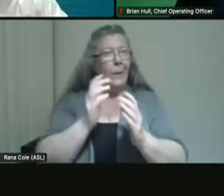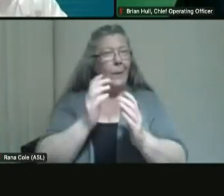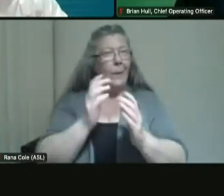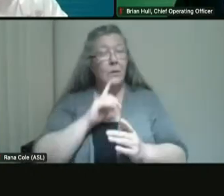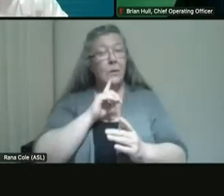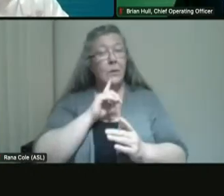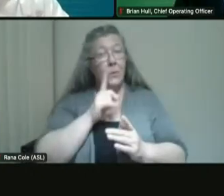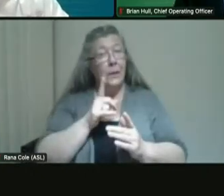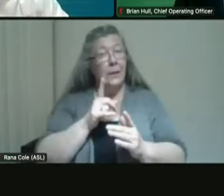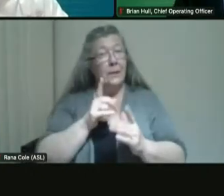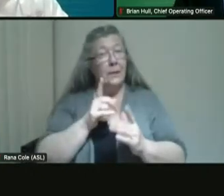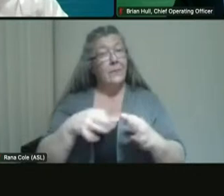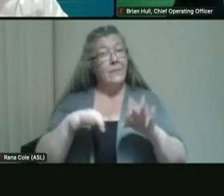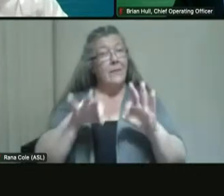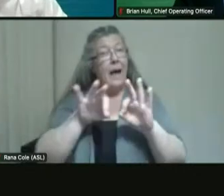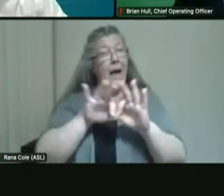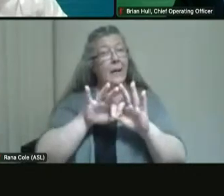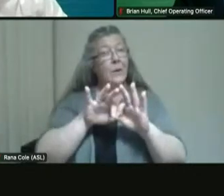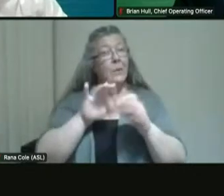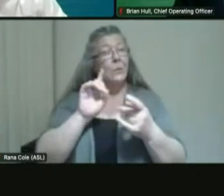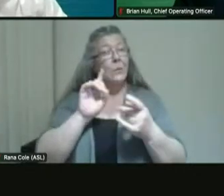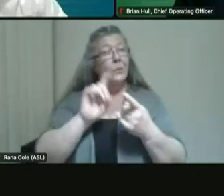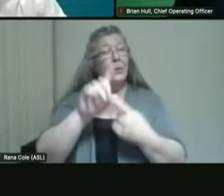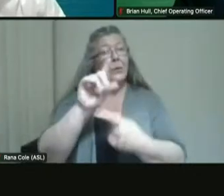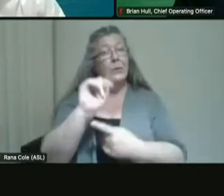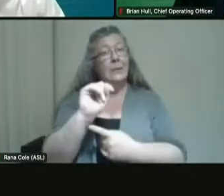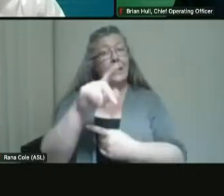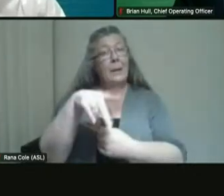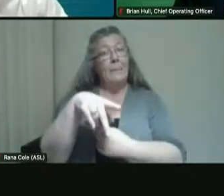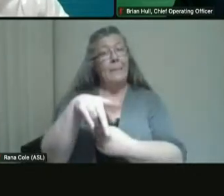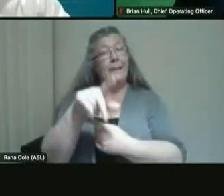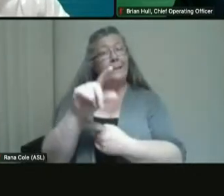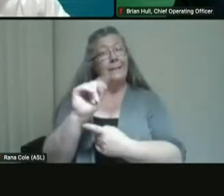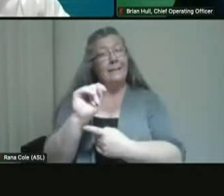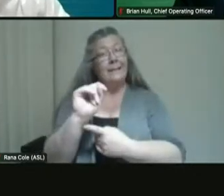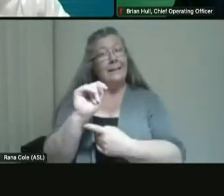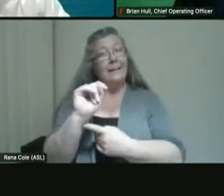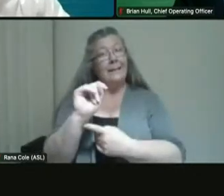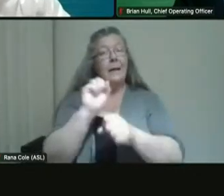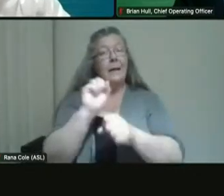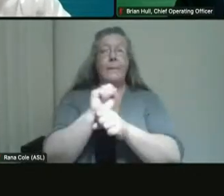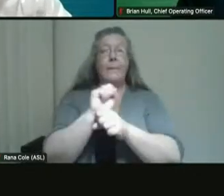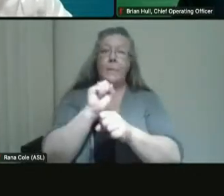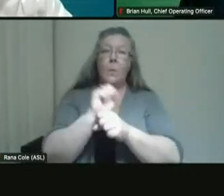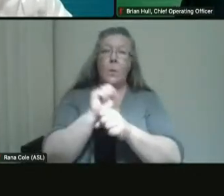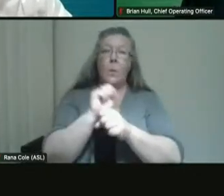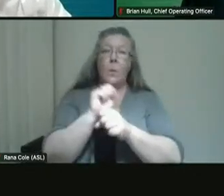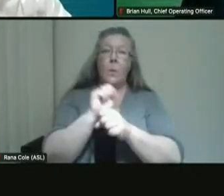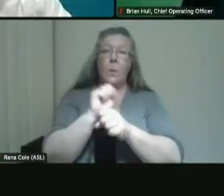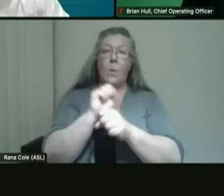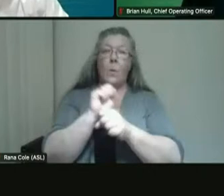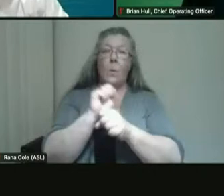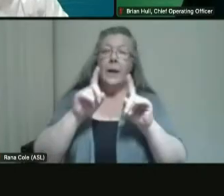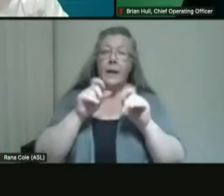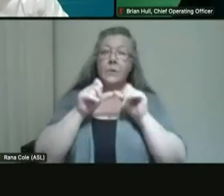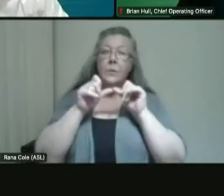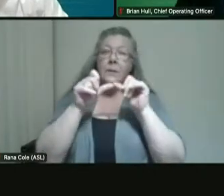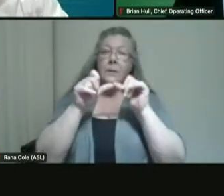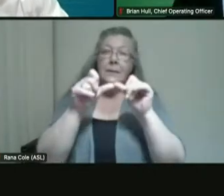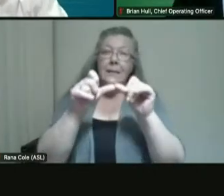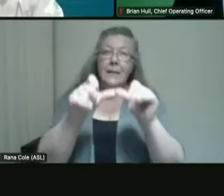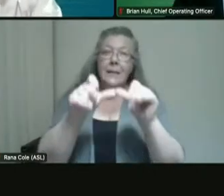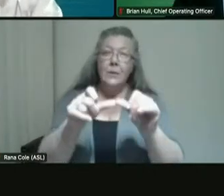employees. And I do wanna honor that. But when it comes down to making sure that we continue to invest in what's needed in